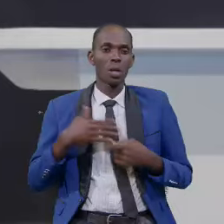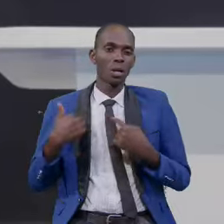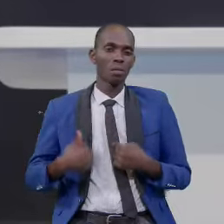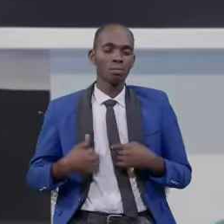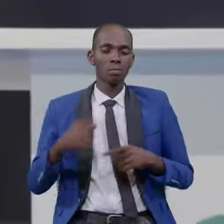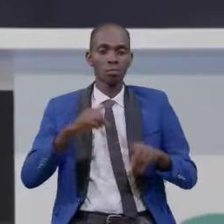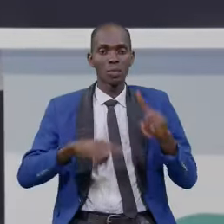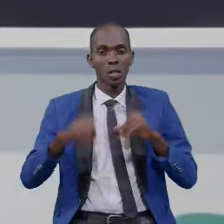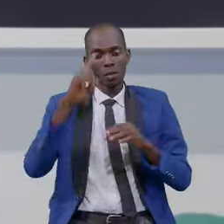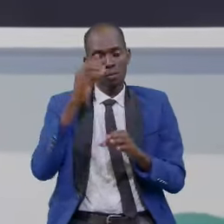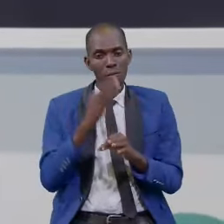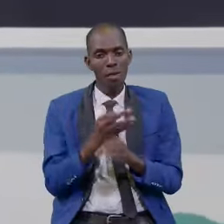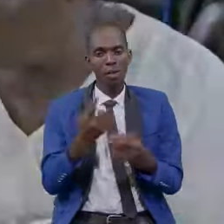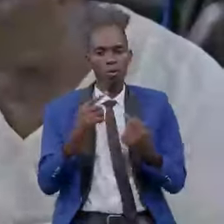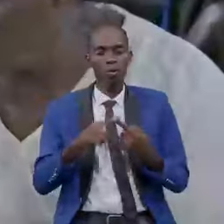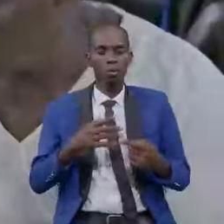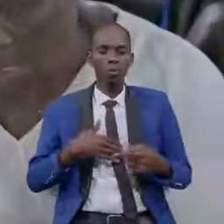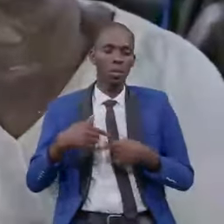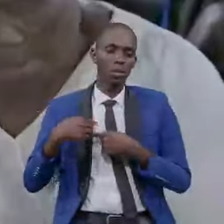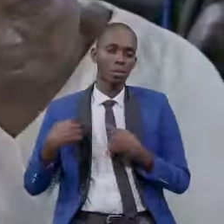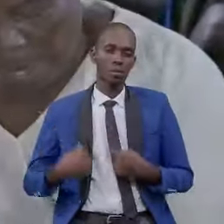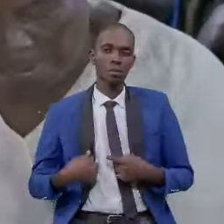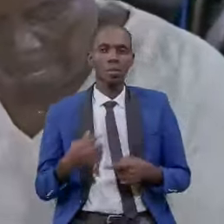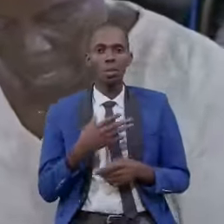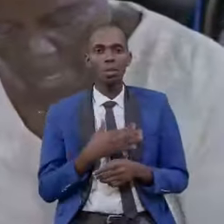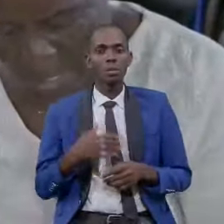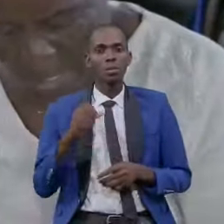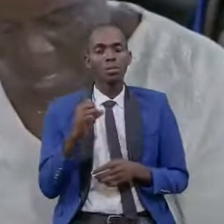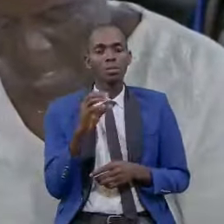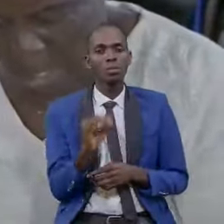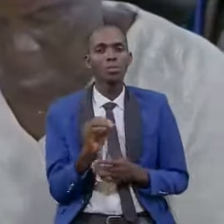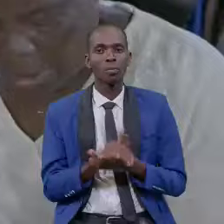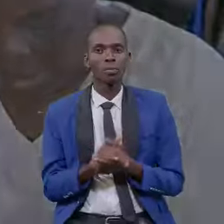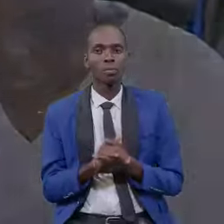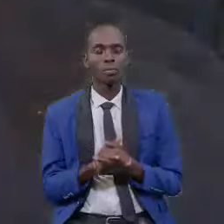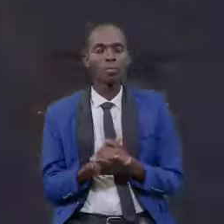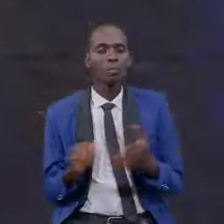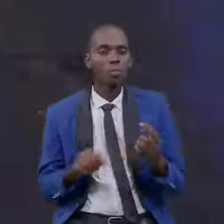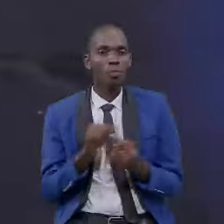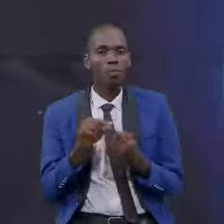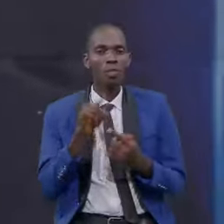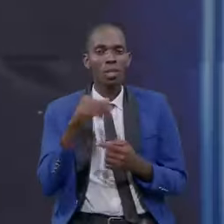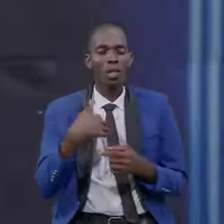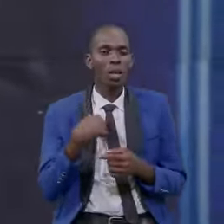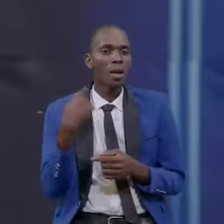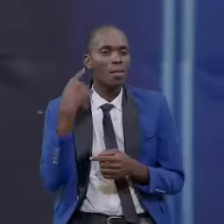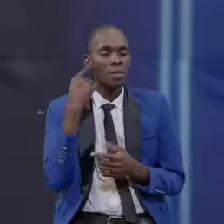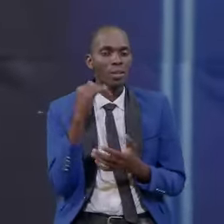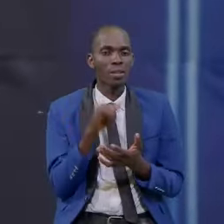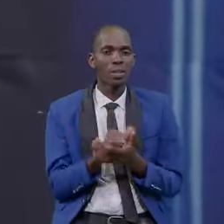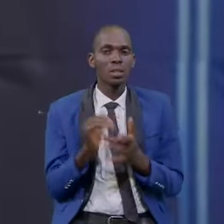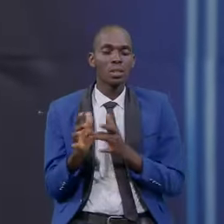yourself. And so it says, when he had heard that Jesus